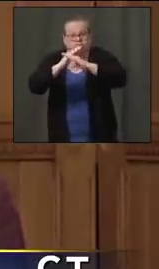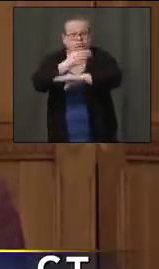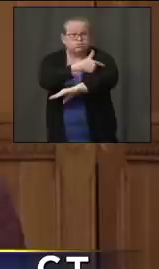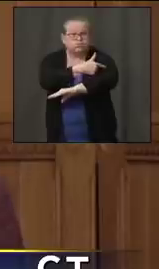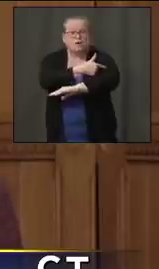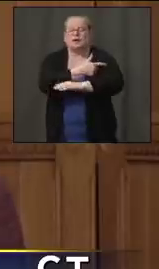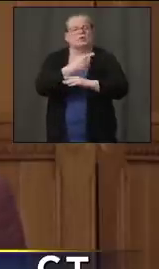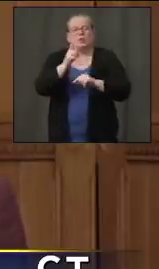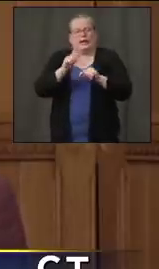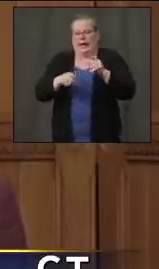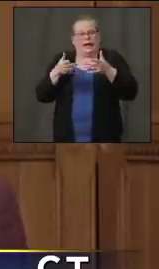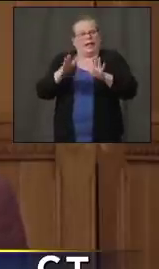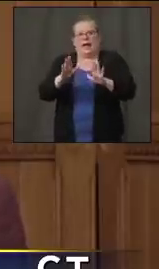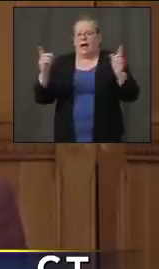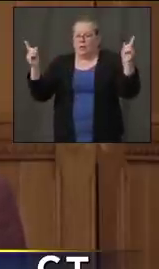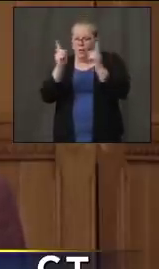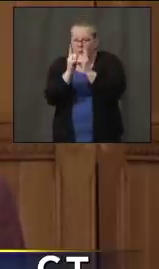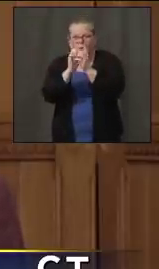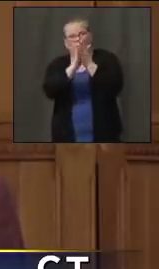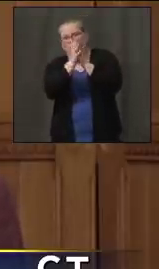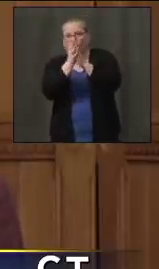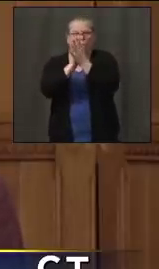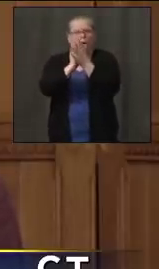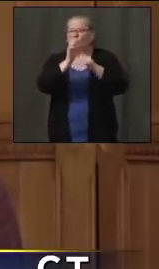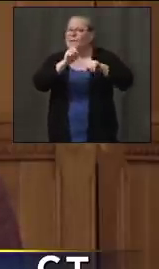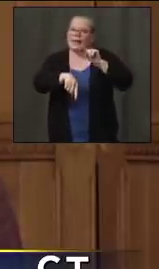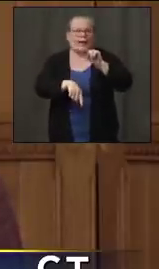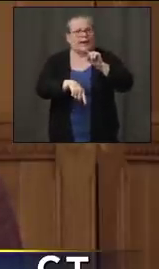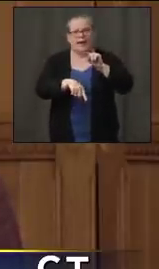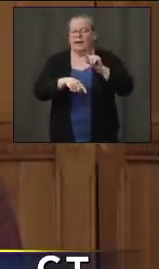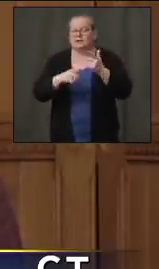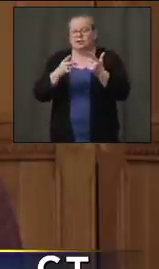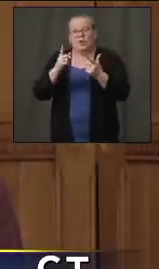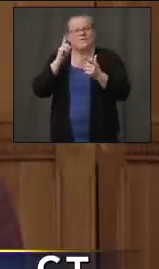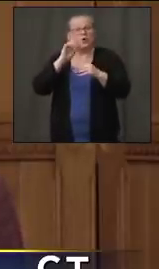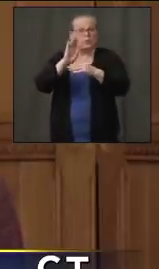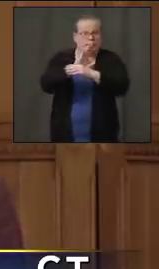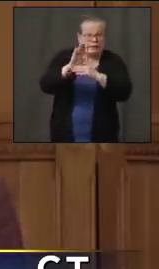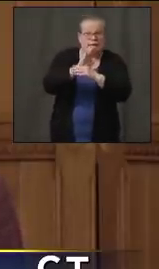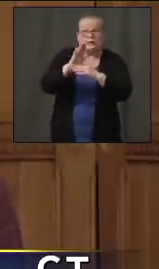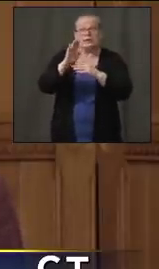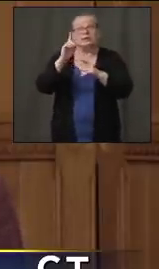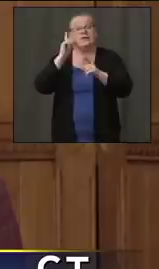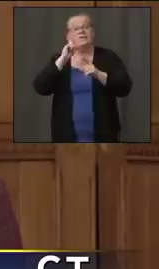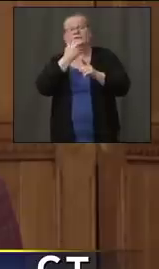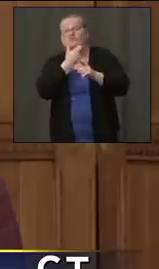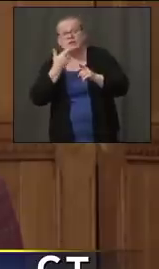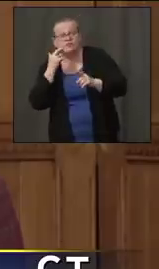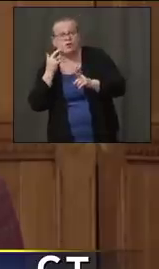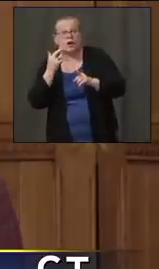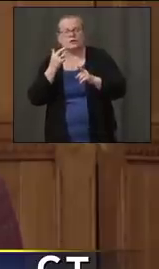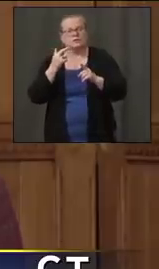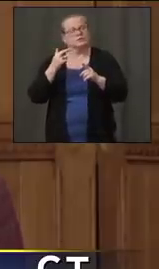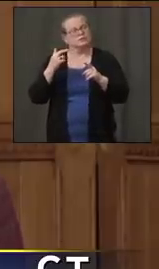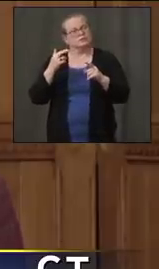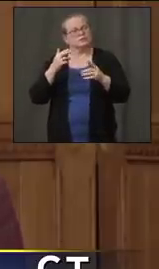and retailers, which is very hard for them from a business and from a margin perspective. So we're very focused on capacity, but from a public health perspective,